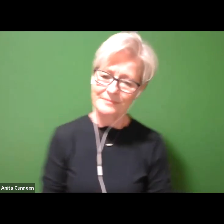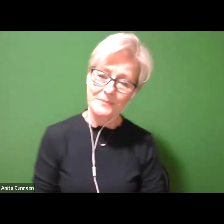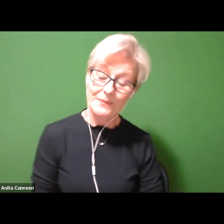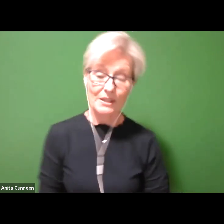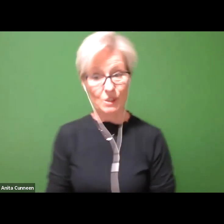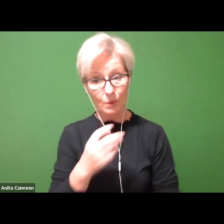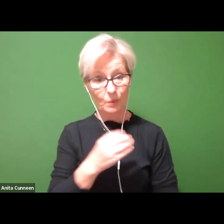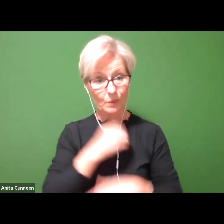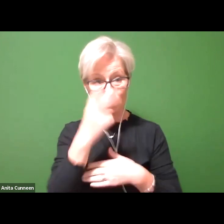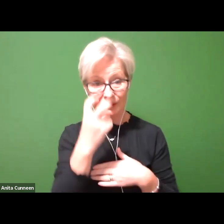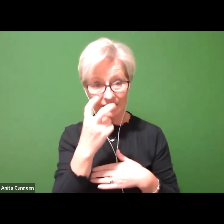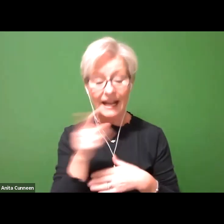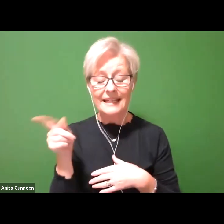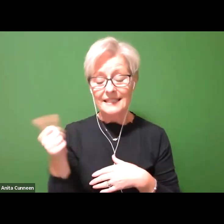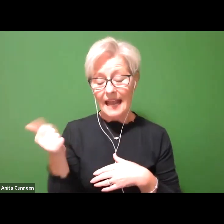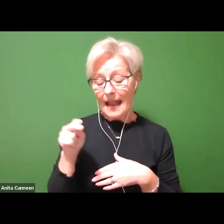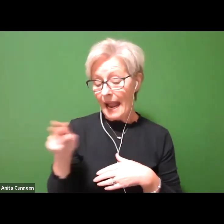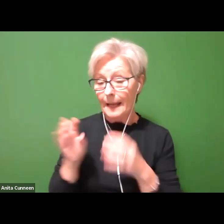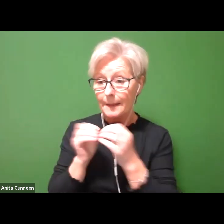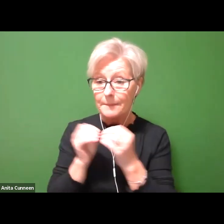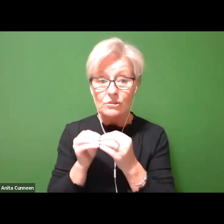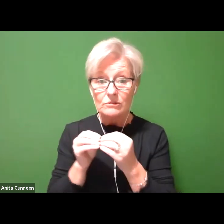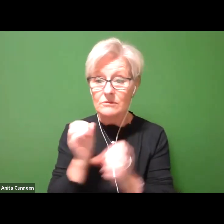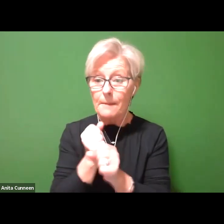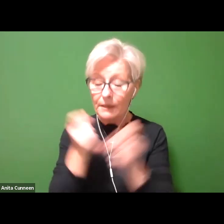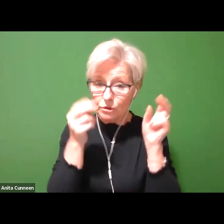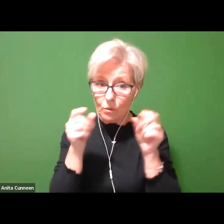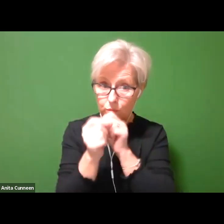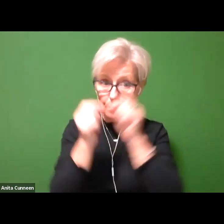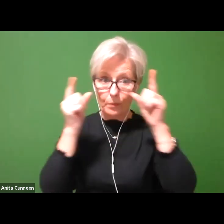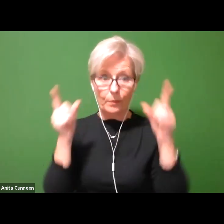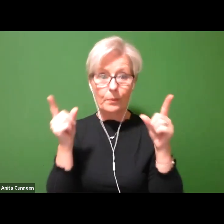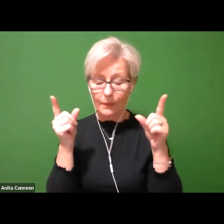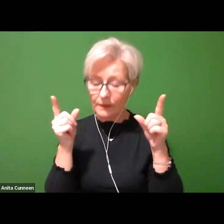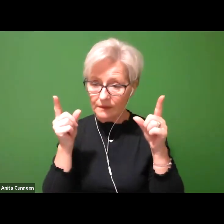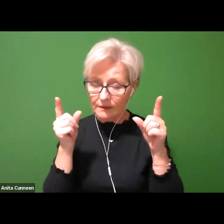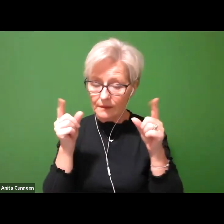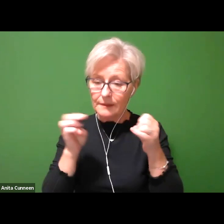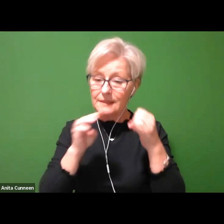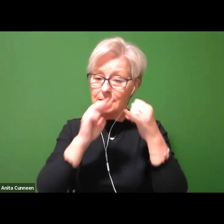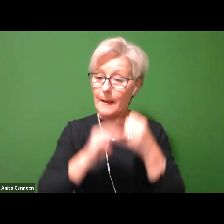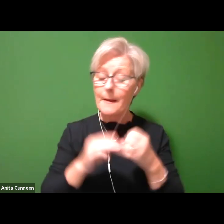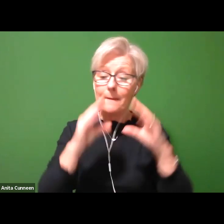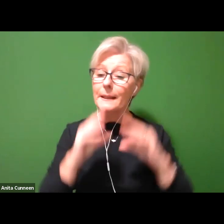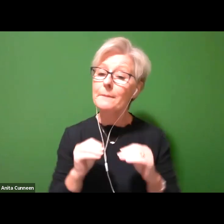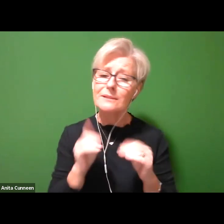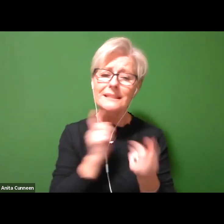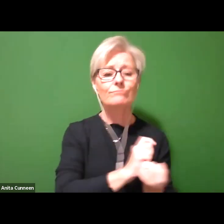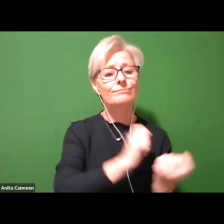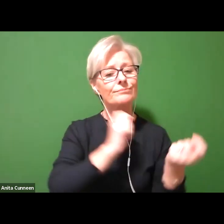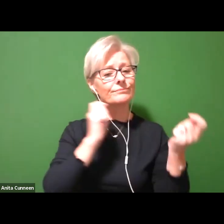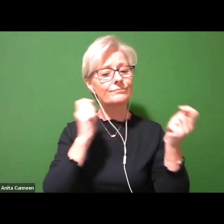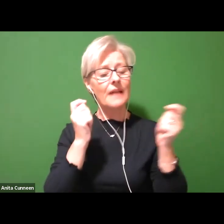Tonight, as Anne rightly pointed out, is about highlighting menopause as a transition in life, okay, and not an illness, as she